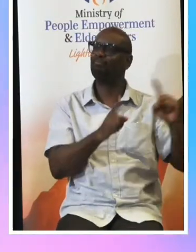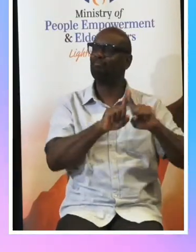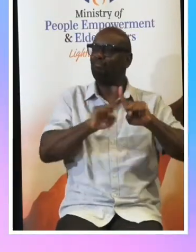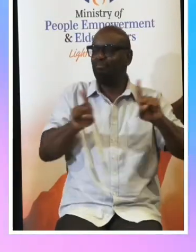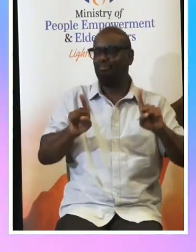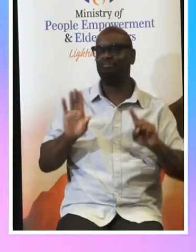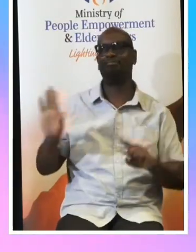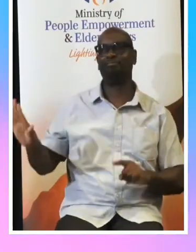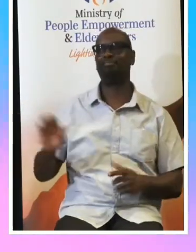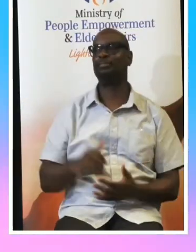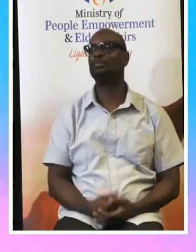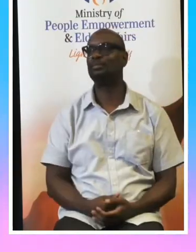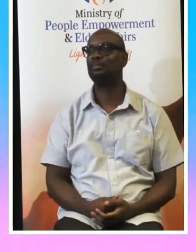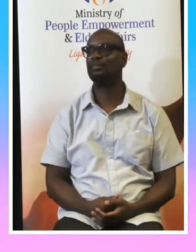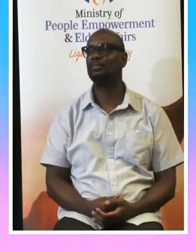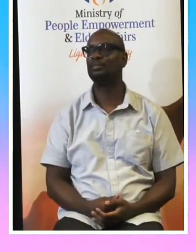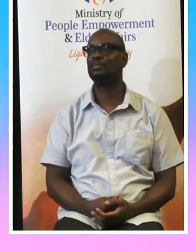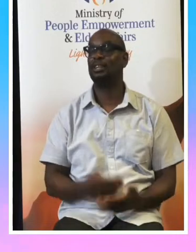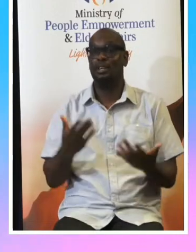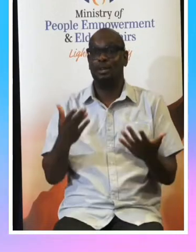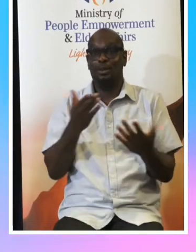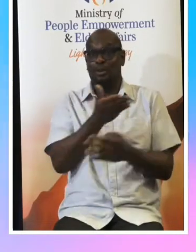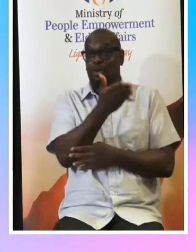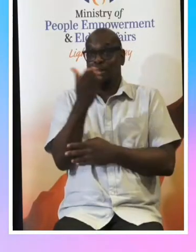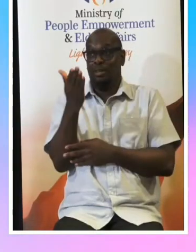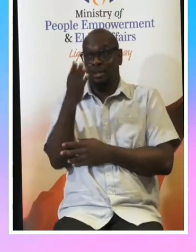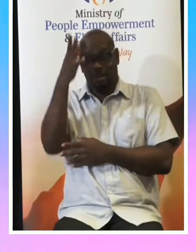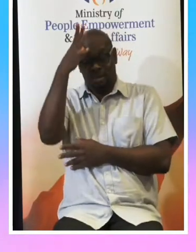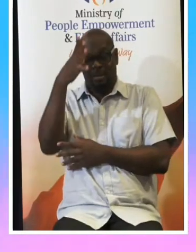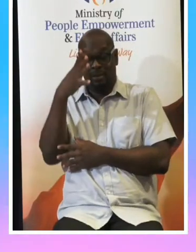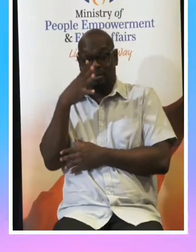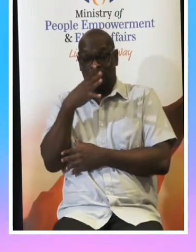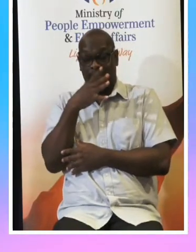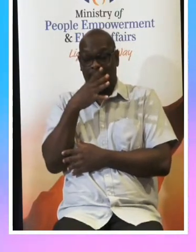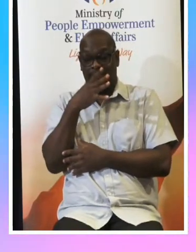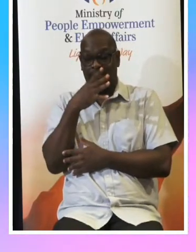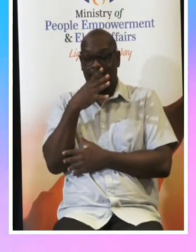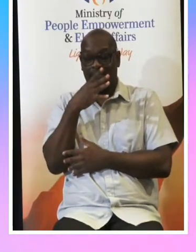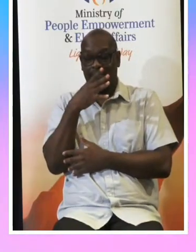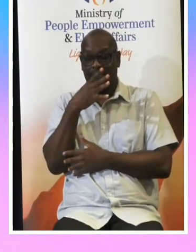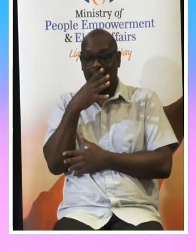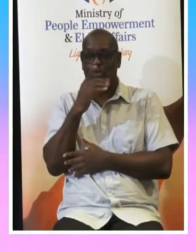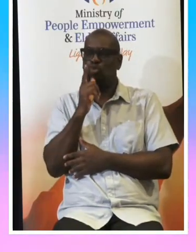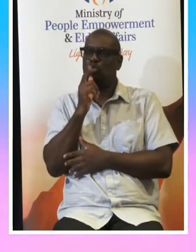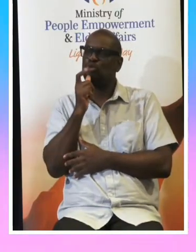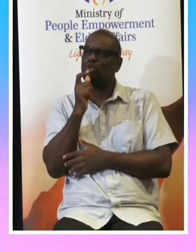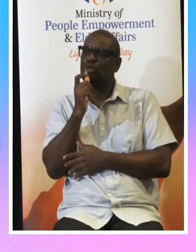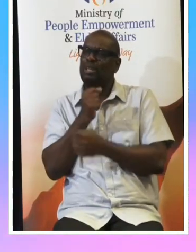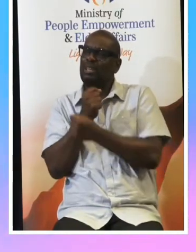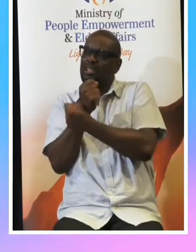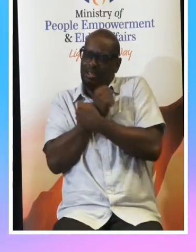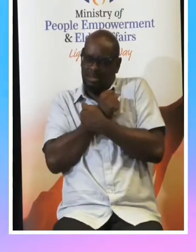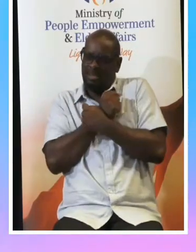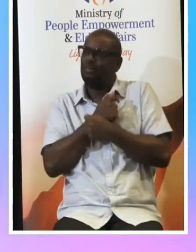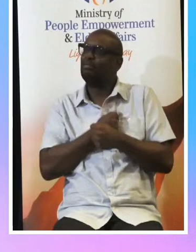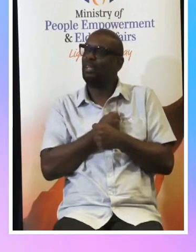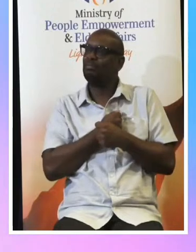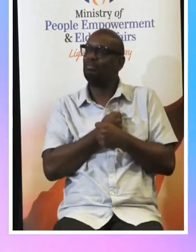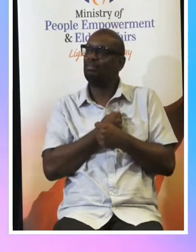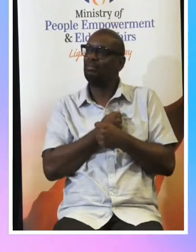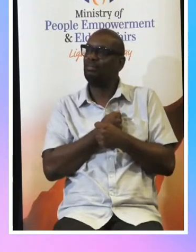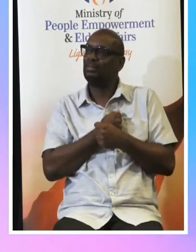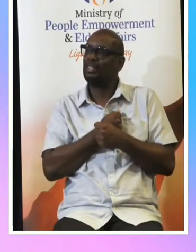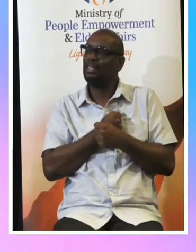desires. And so to the parents who loved me, and who loved me anyway, but